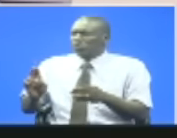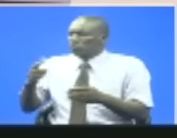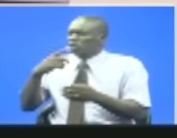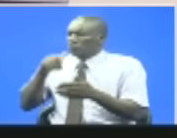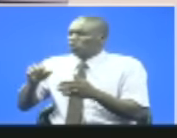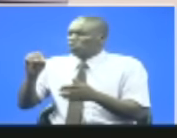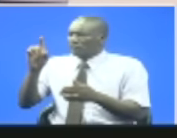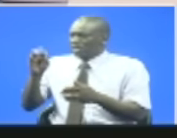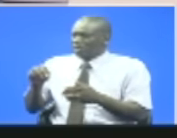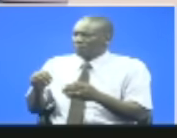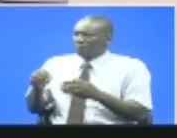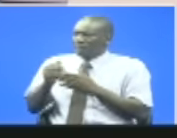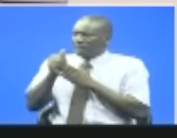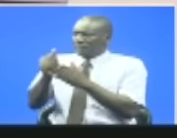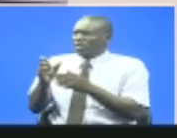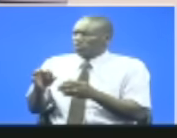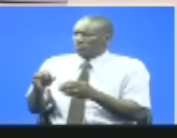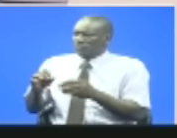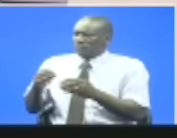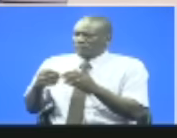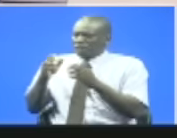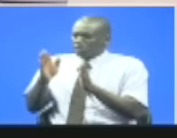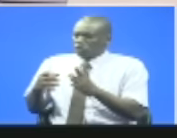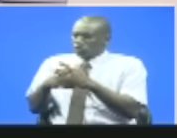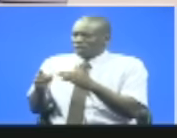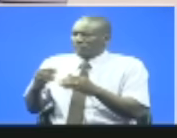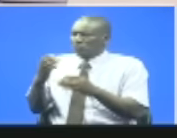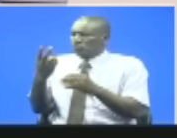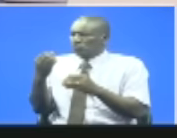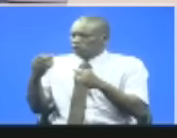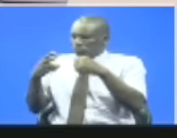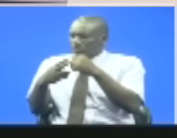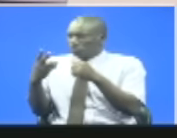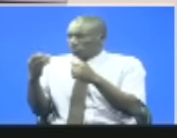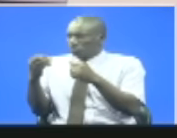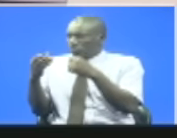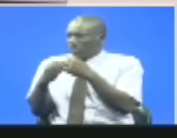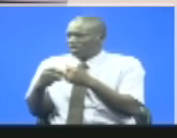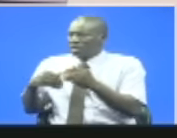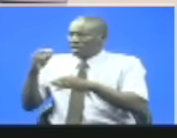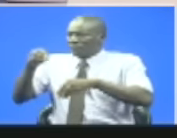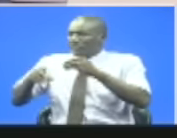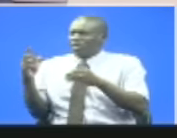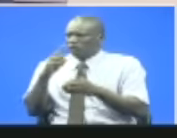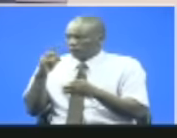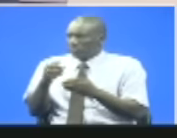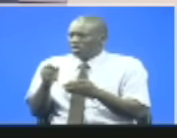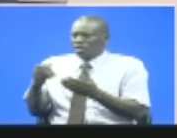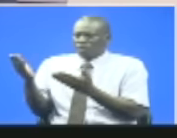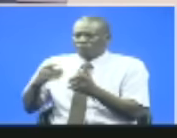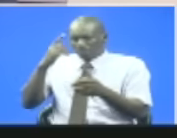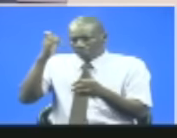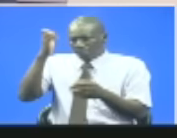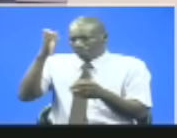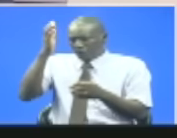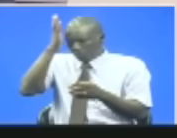at the heart of the 2007-2008 post-election violence seems to have awoken old ghosts and is bringing back memories of the very fractious